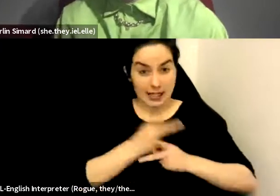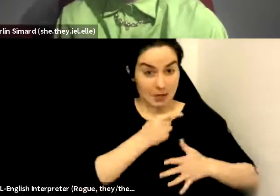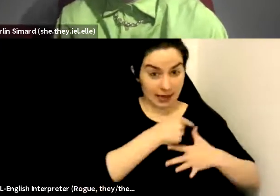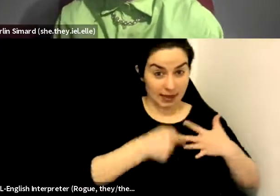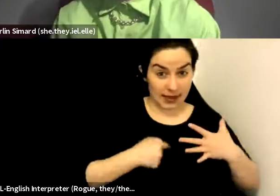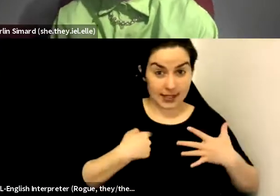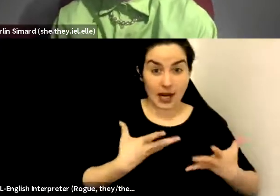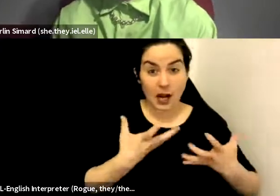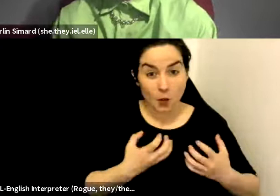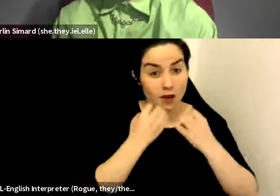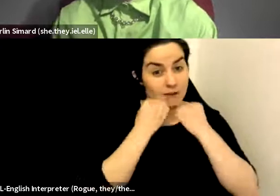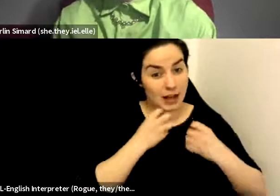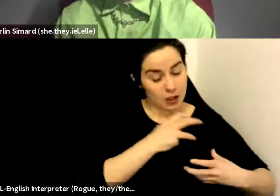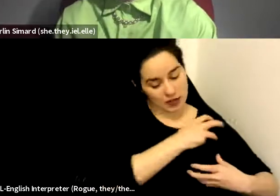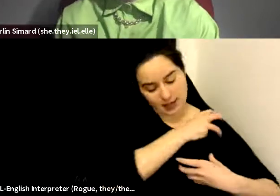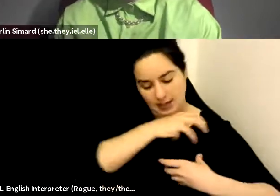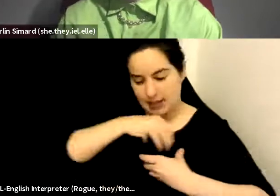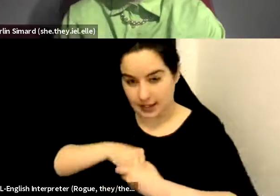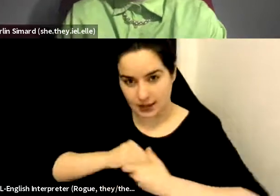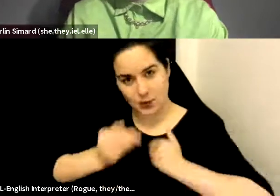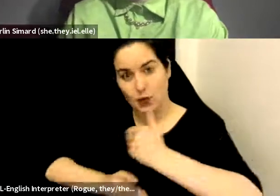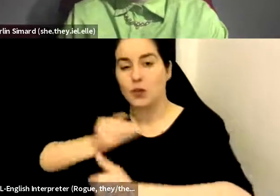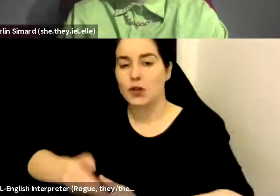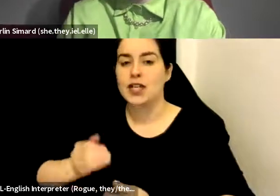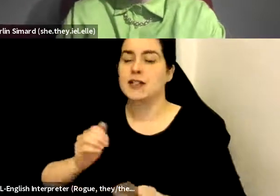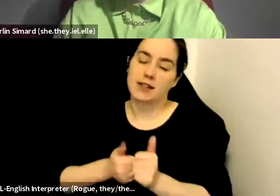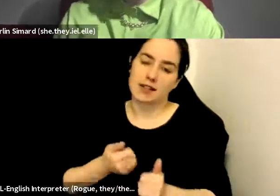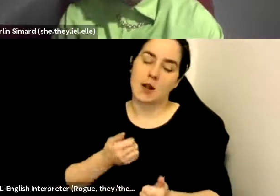part of. Mm. End of thought.